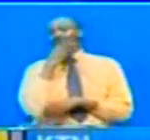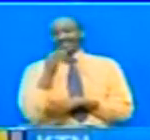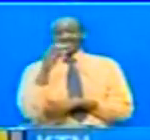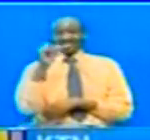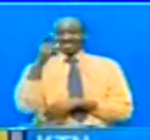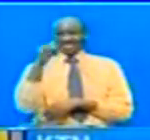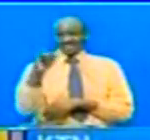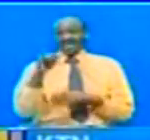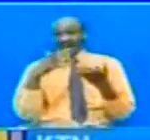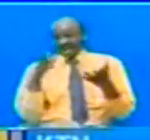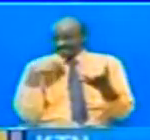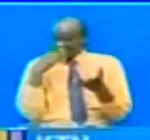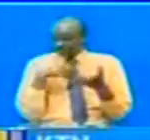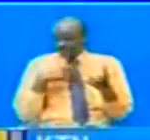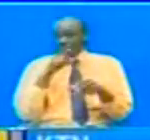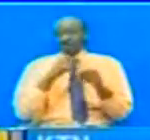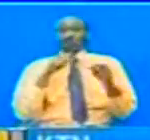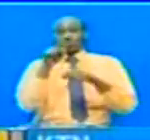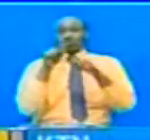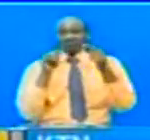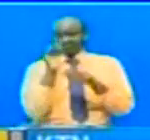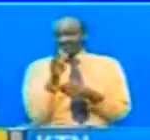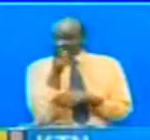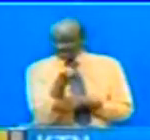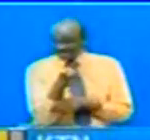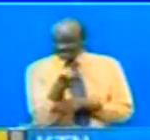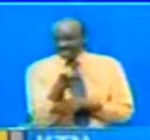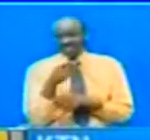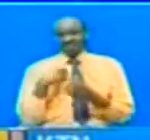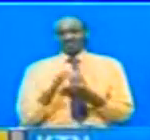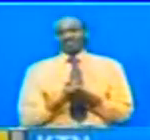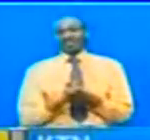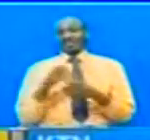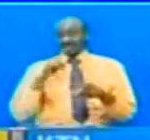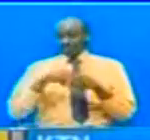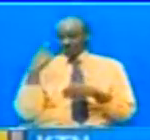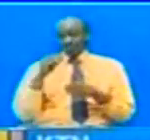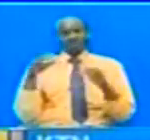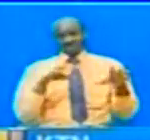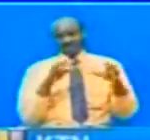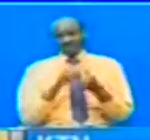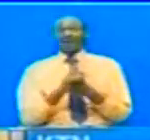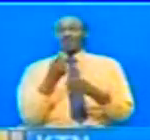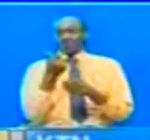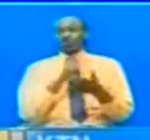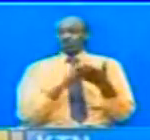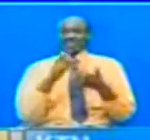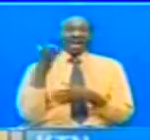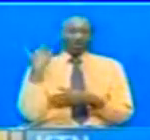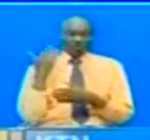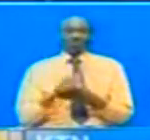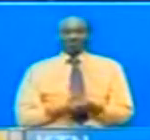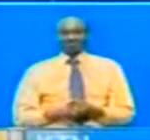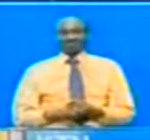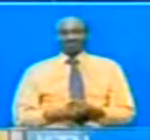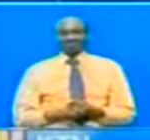weekend, while the Gunners will be seeking to avenge the Capital One Cup loss they suffered at the hands of the Saints a few weeks ago.